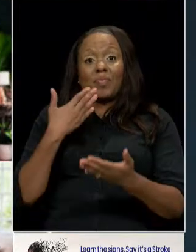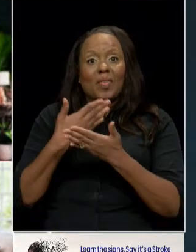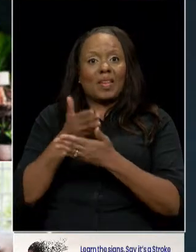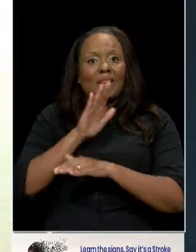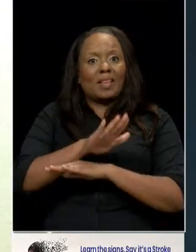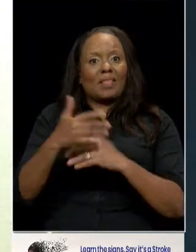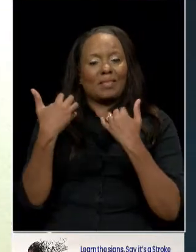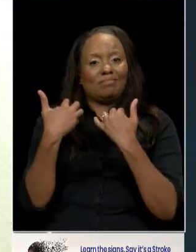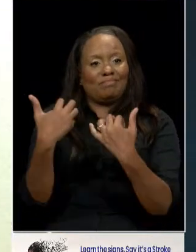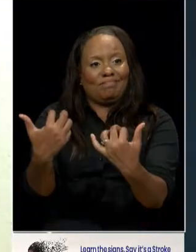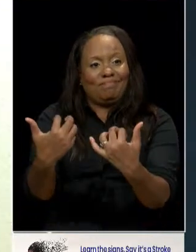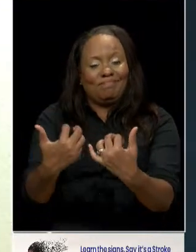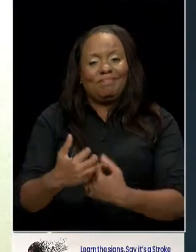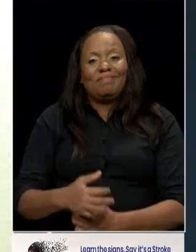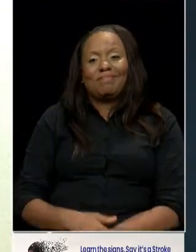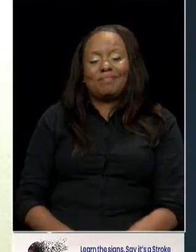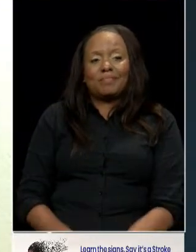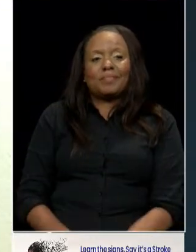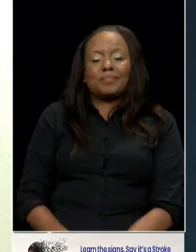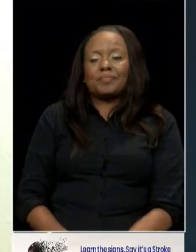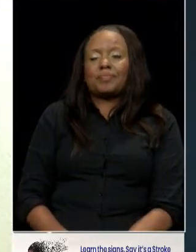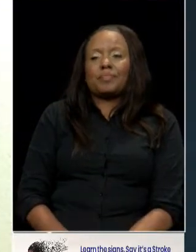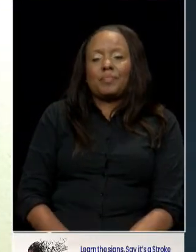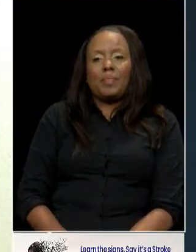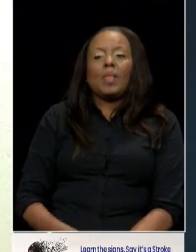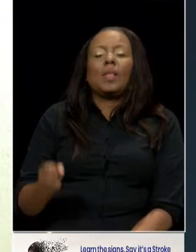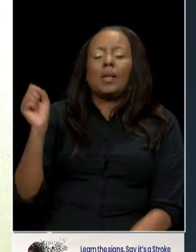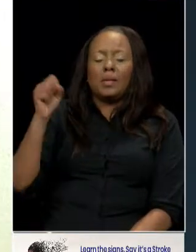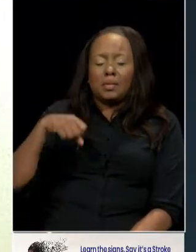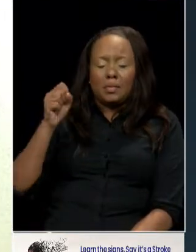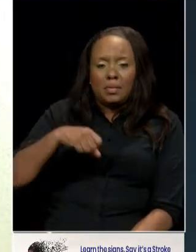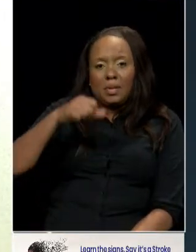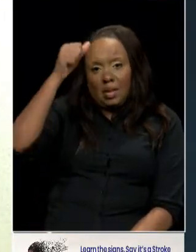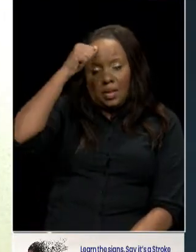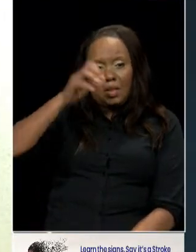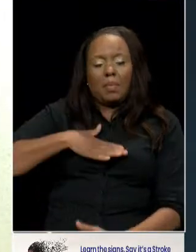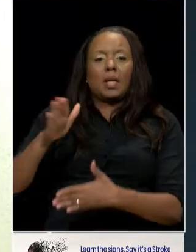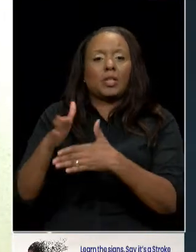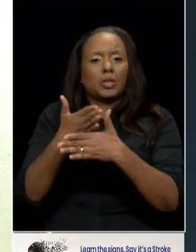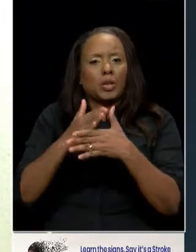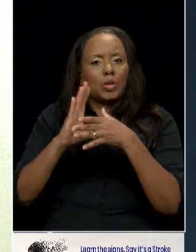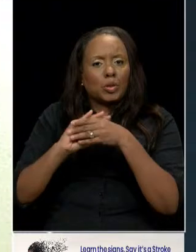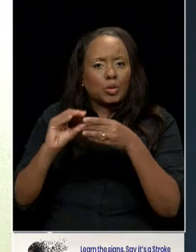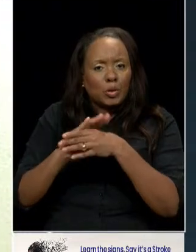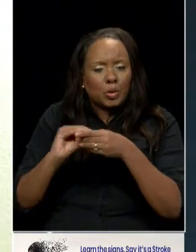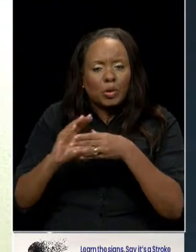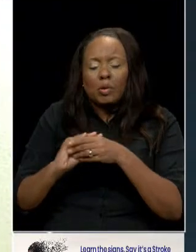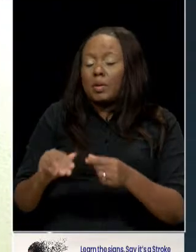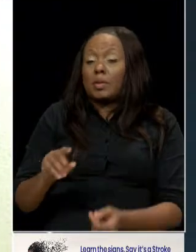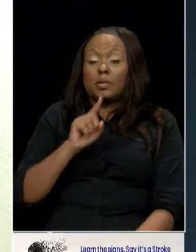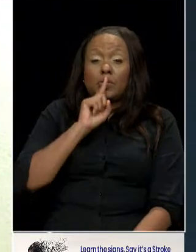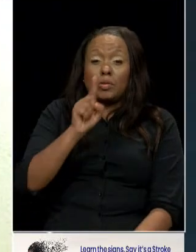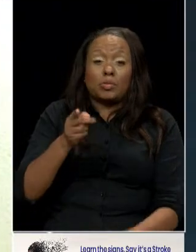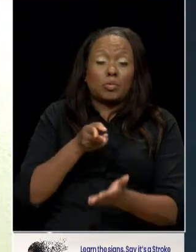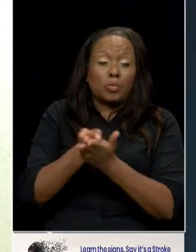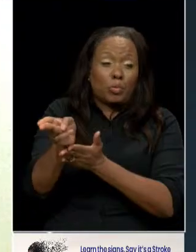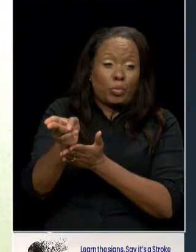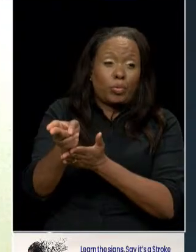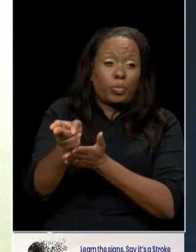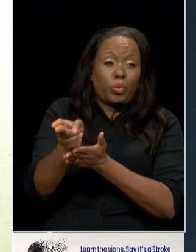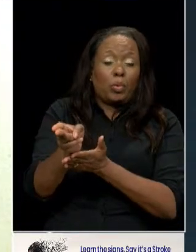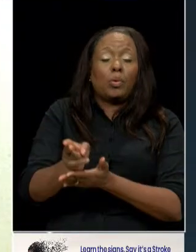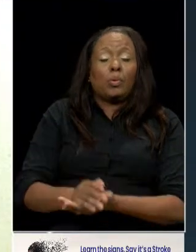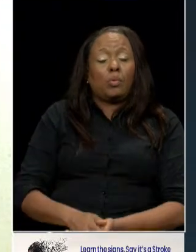audience. Yes, David, I think Mr. Ben was relating a reality that has